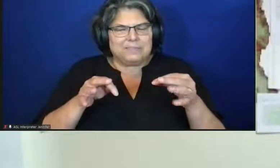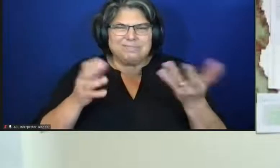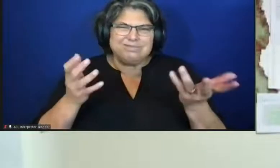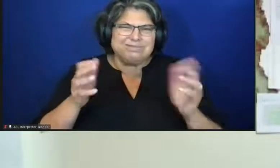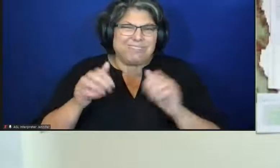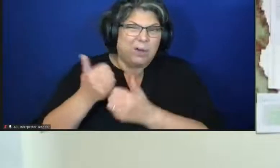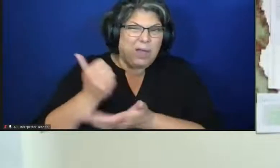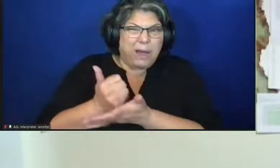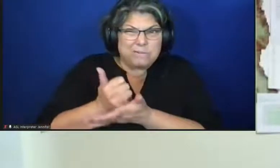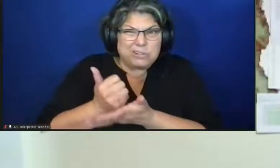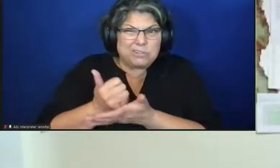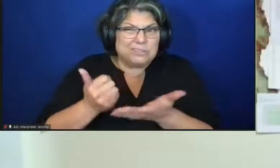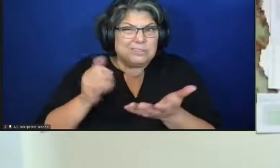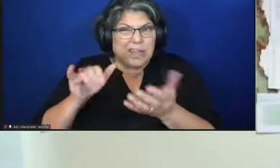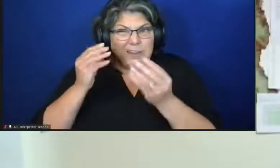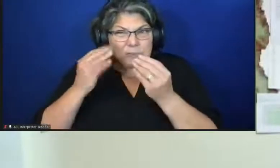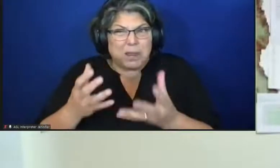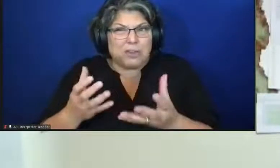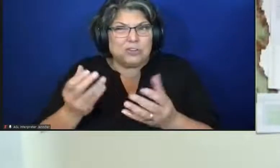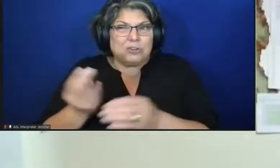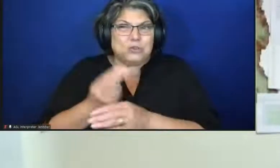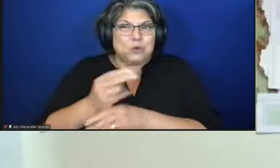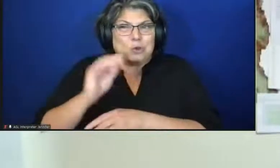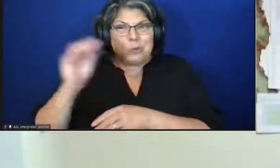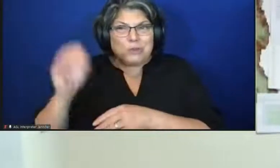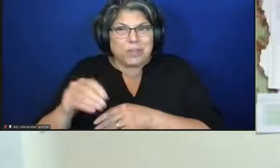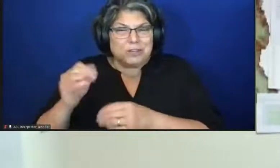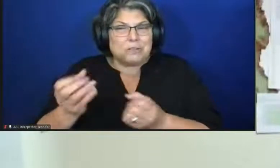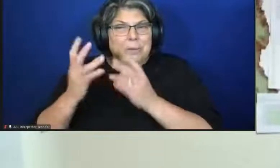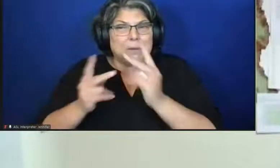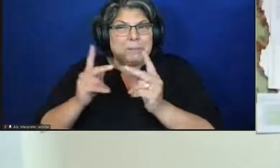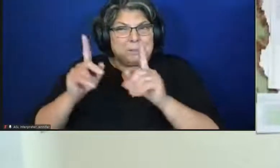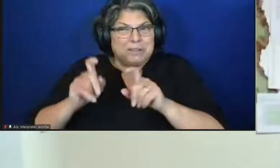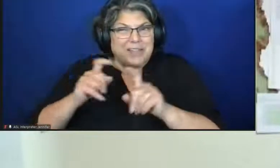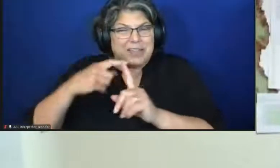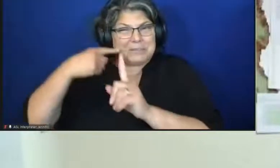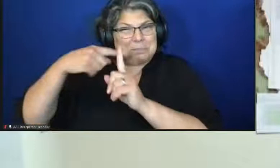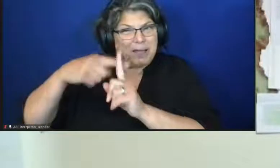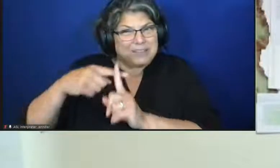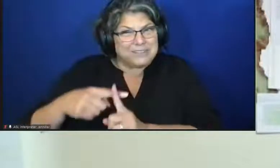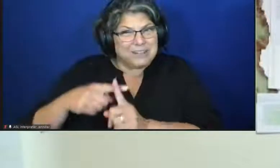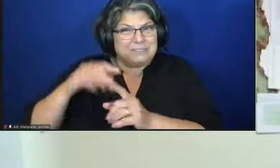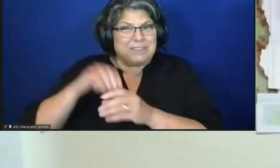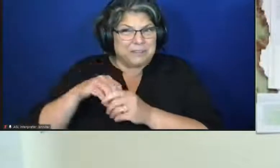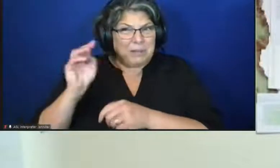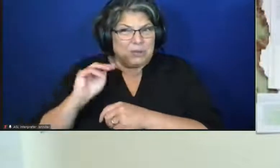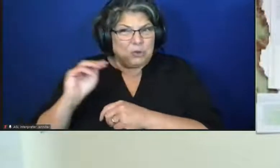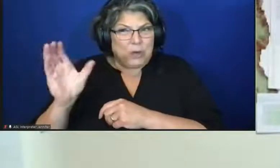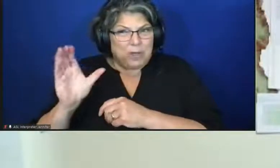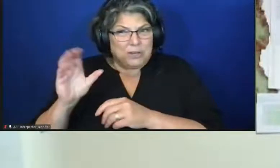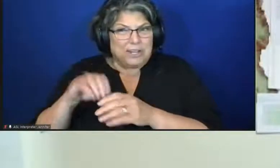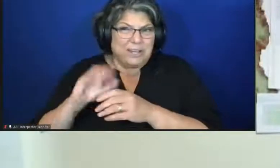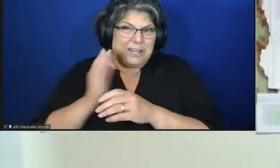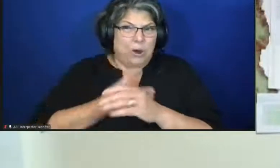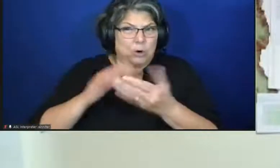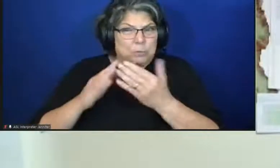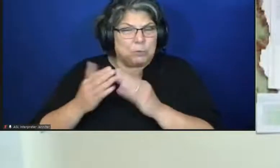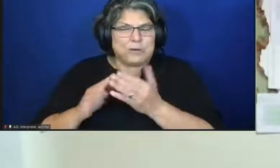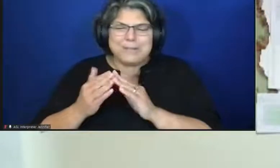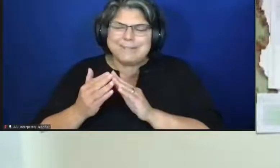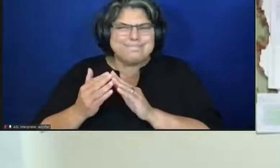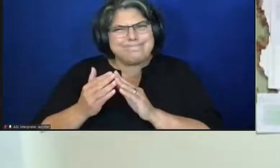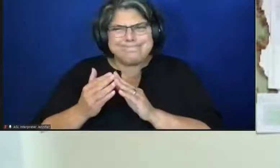usefulness or reliability of using test positivity for transmission rate in the community is